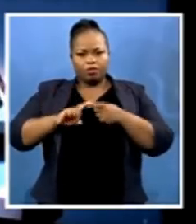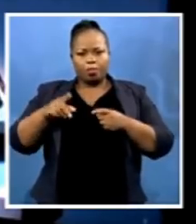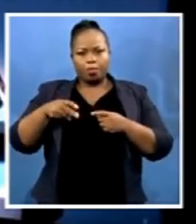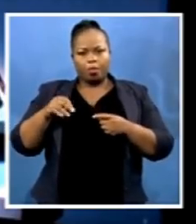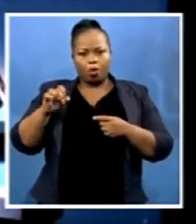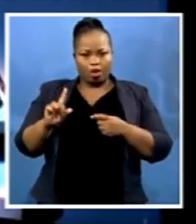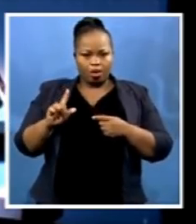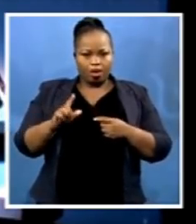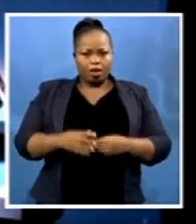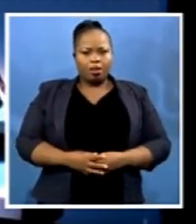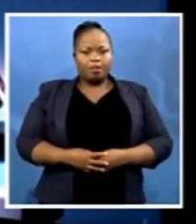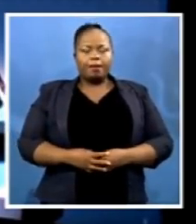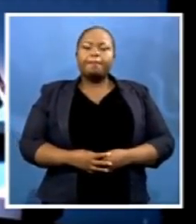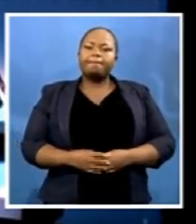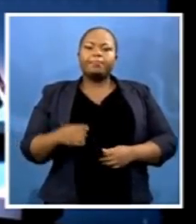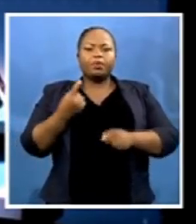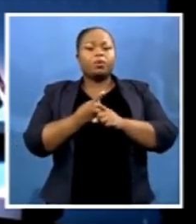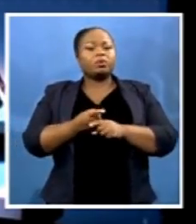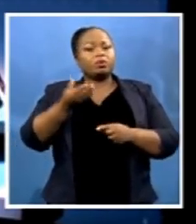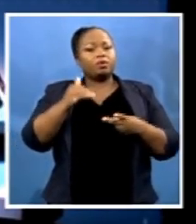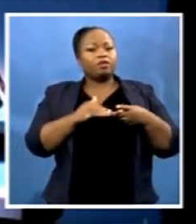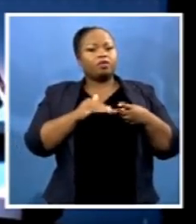the question from Brian Pearson on